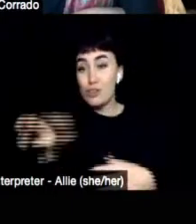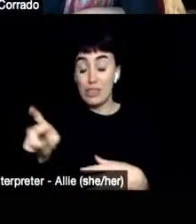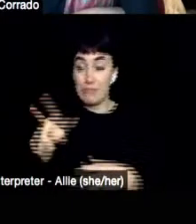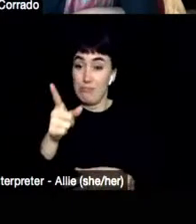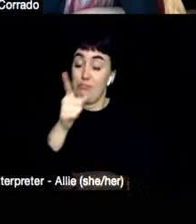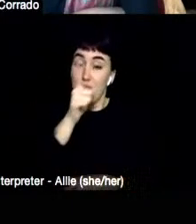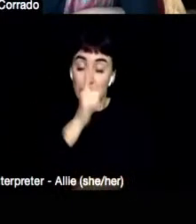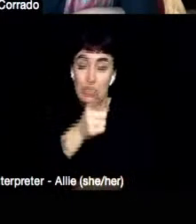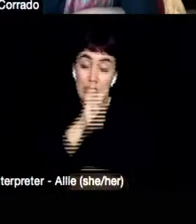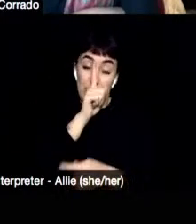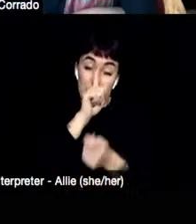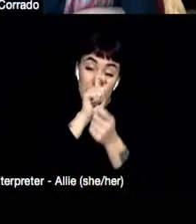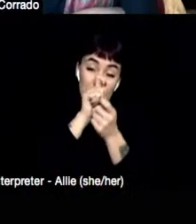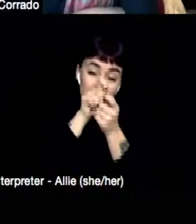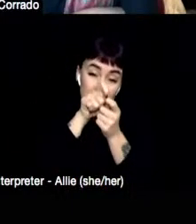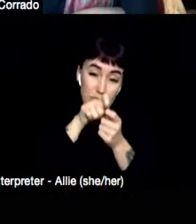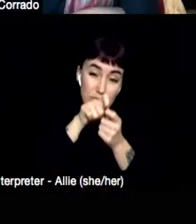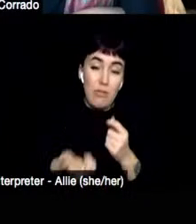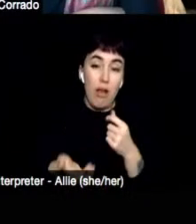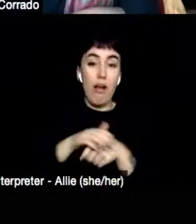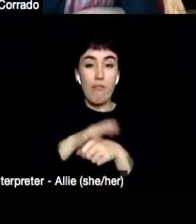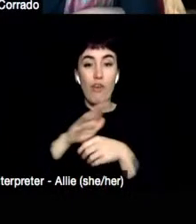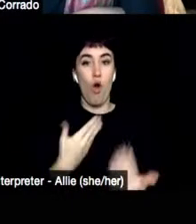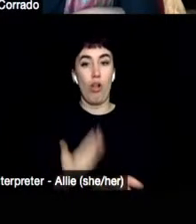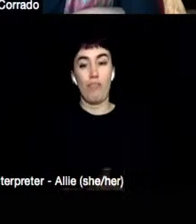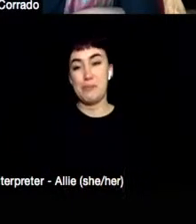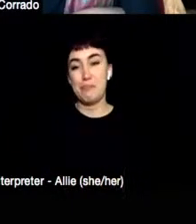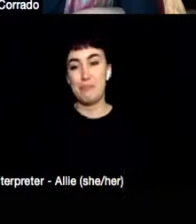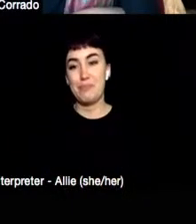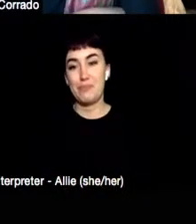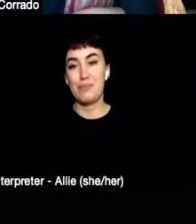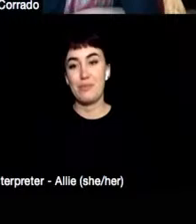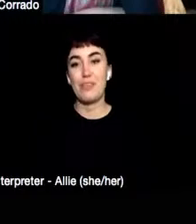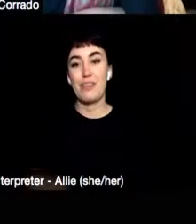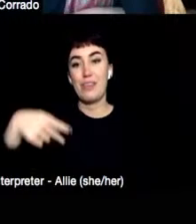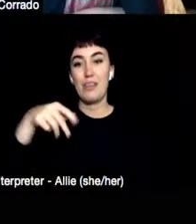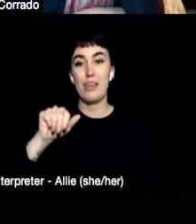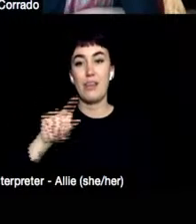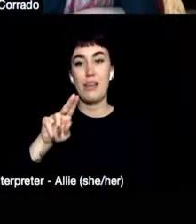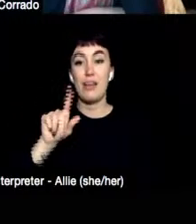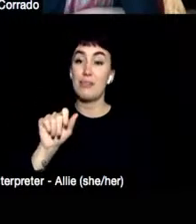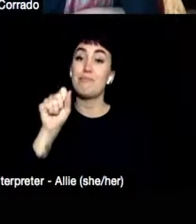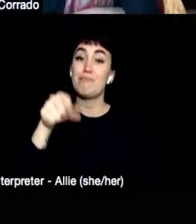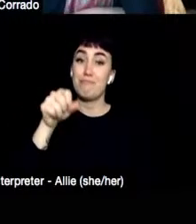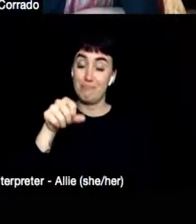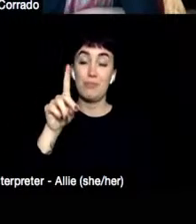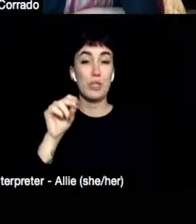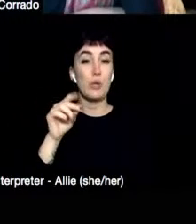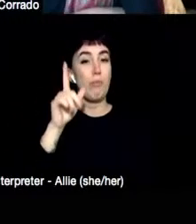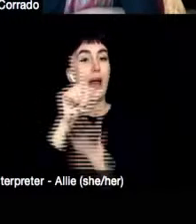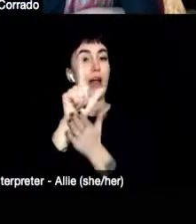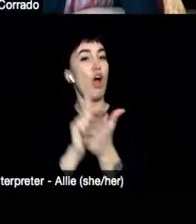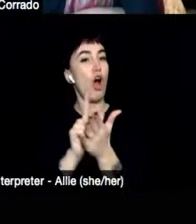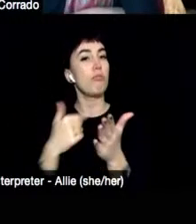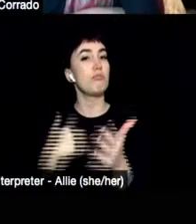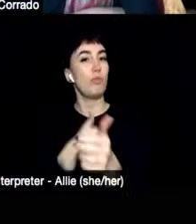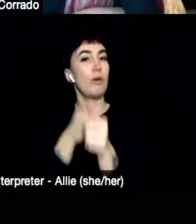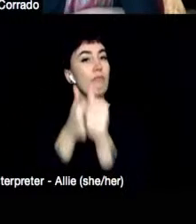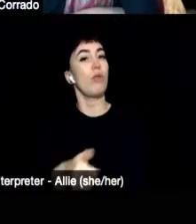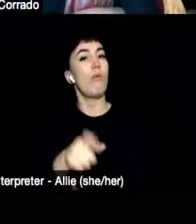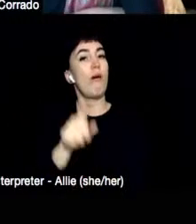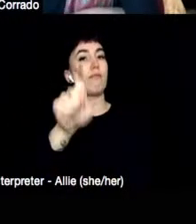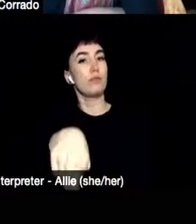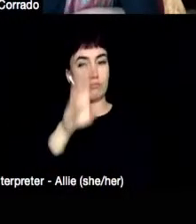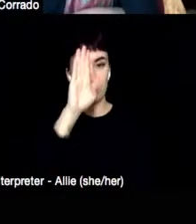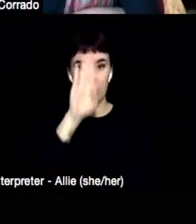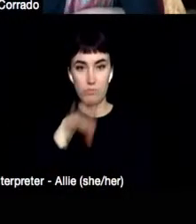really cover all of this. We do, and by law, yep, by law, we have to, as everybody